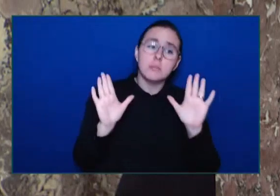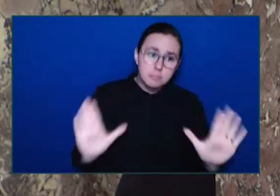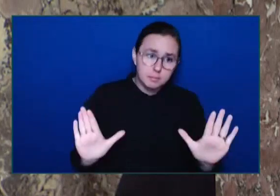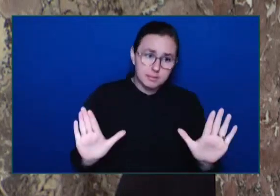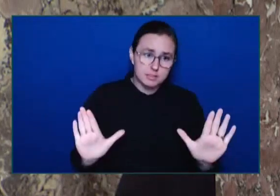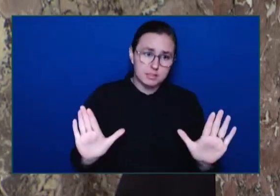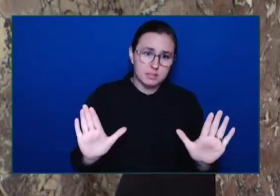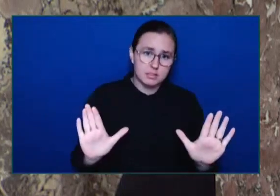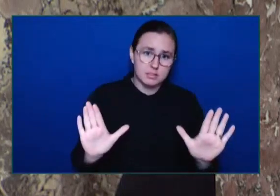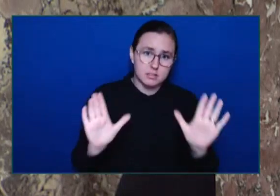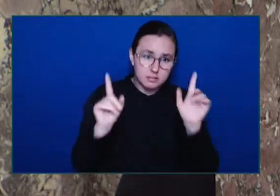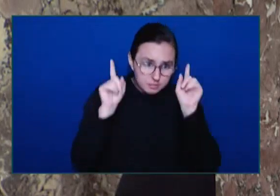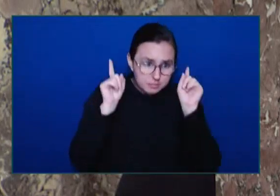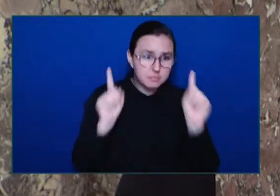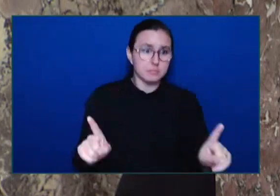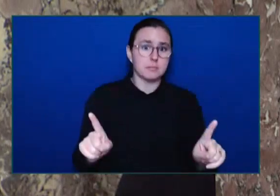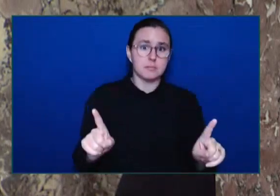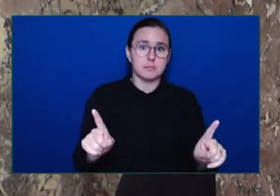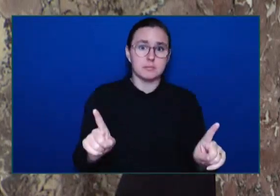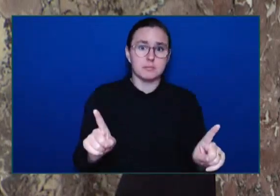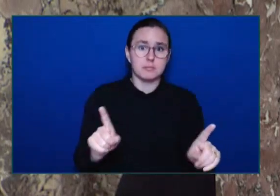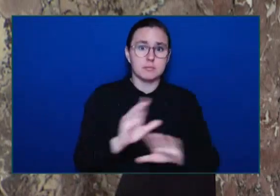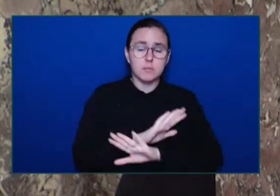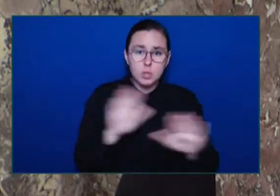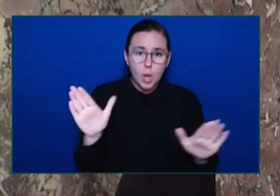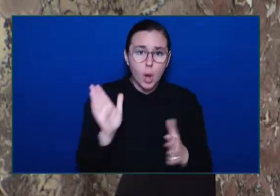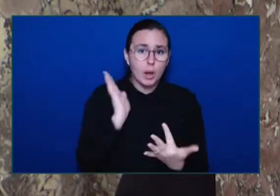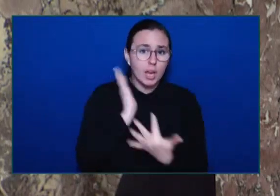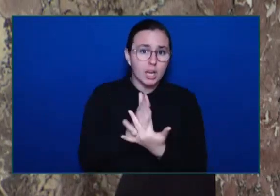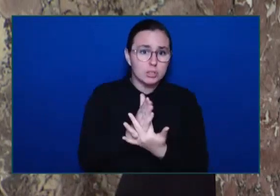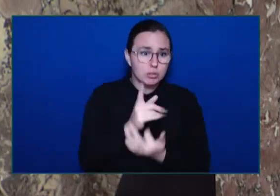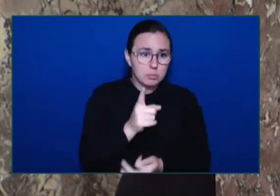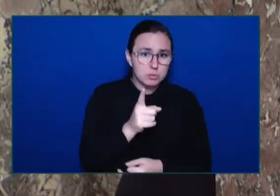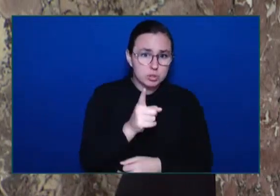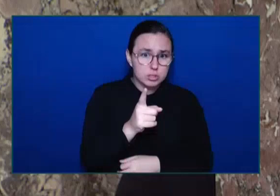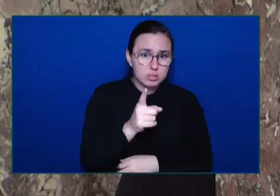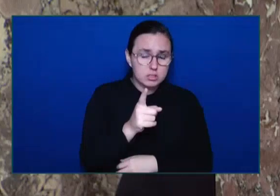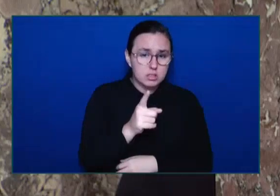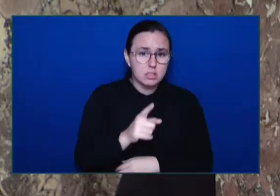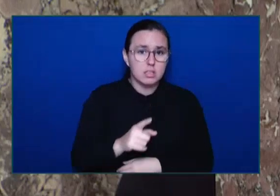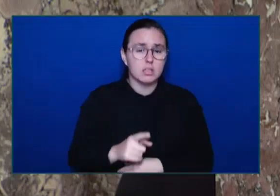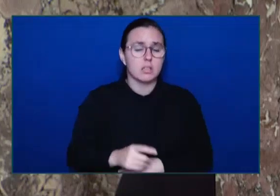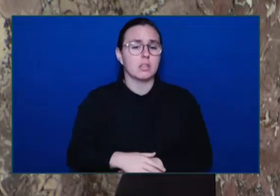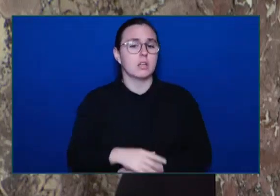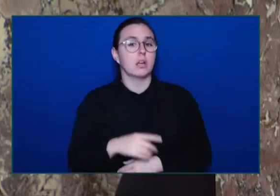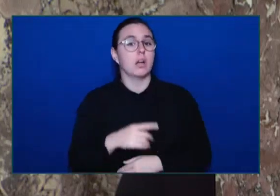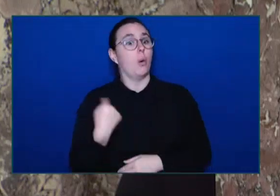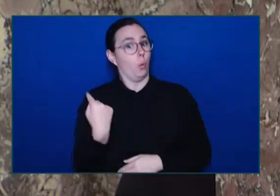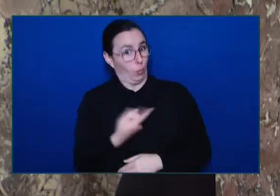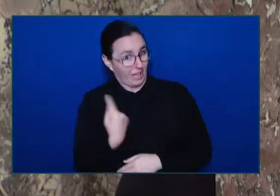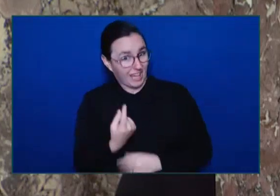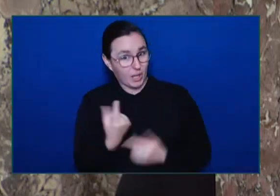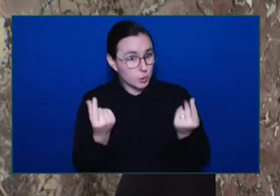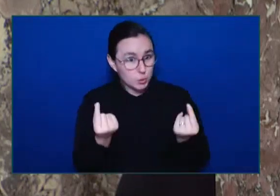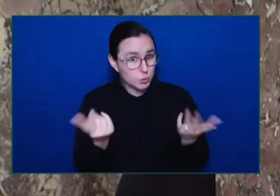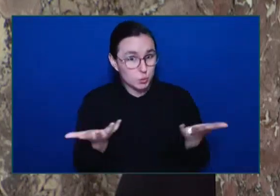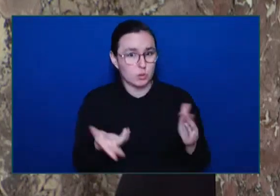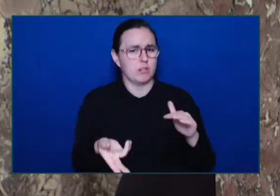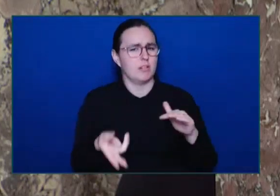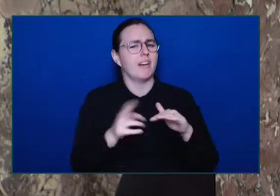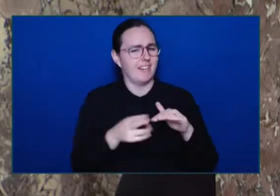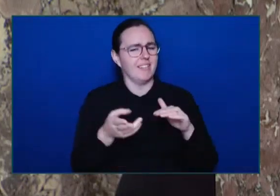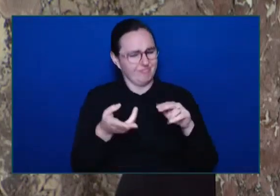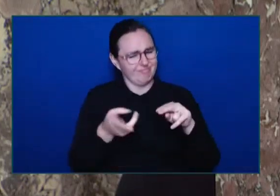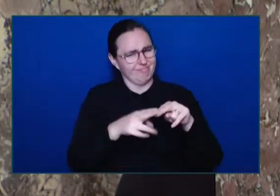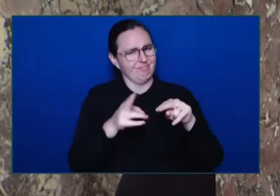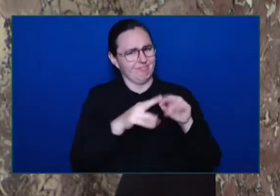no interruptions, please. 2%, the highest wage earner in this province. When we formed government, we appointed a Fair